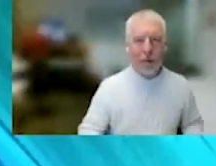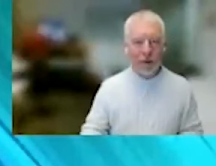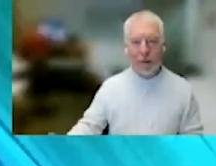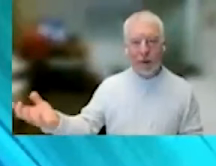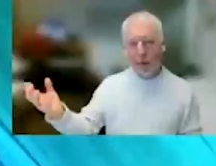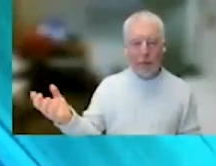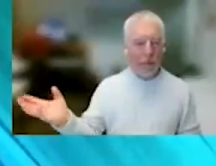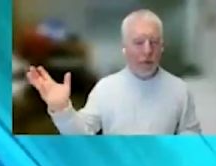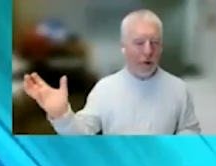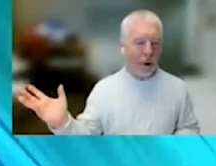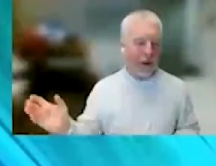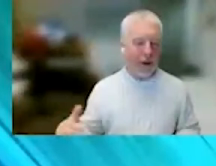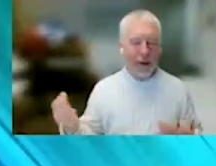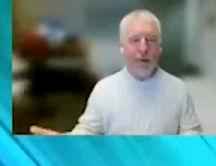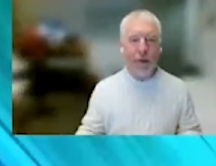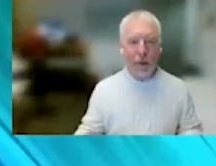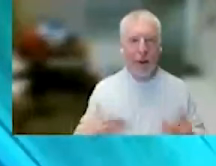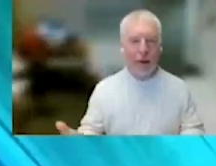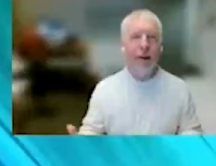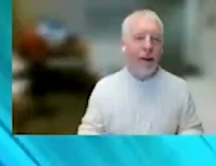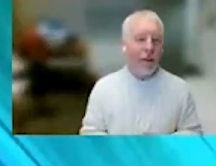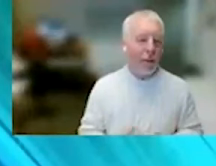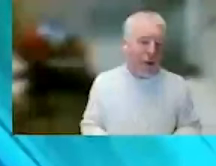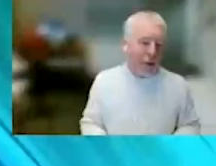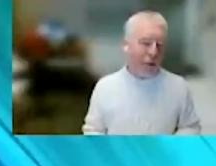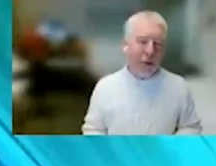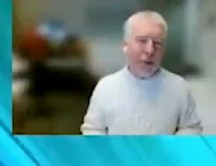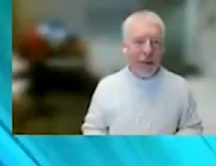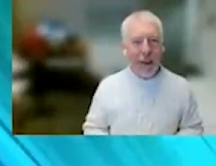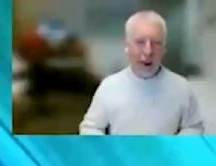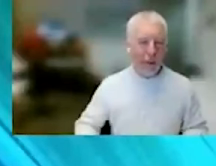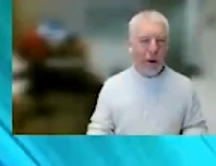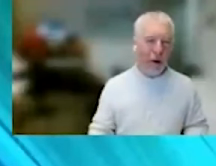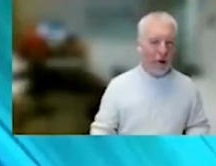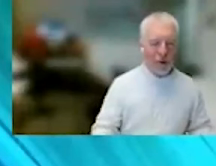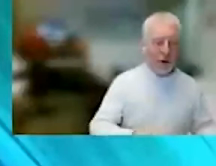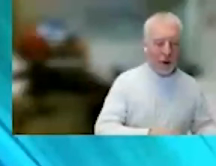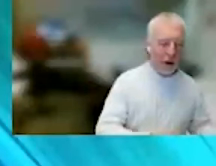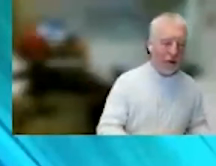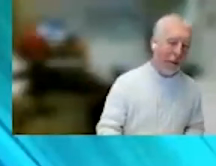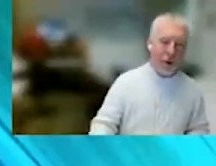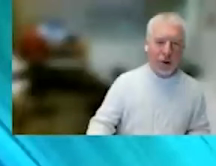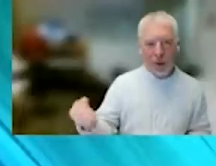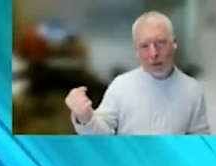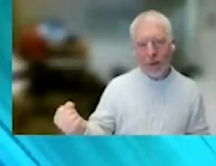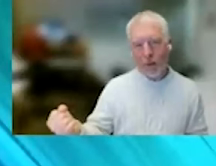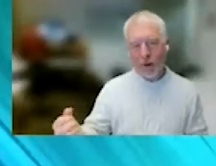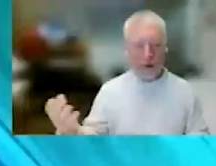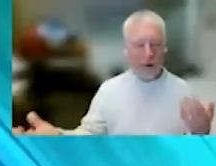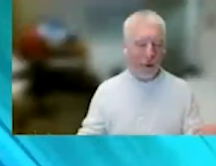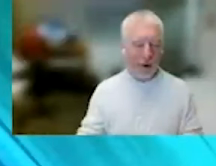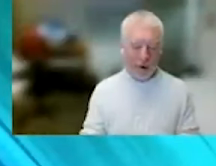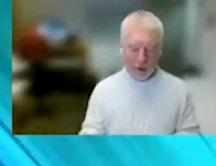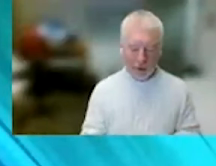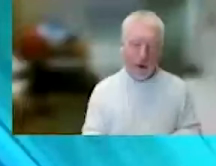room or somebody just picked up such object, having somebody, the person themselves could say it, I am now going to walk across, I'm now going to pick up this